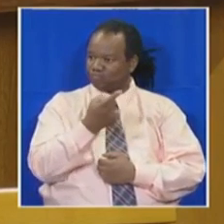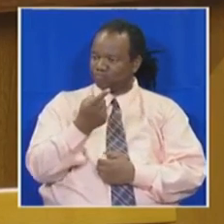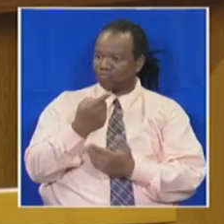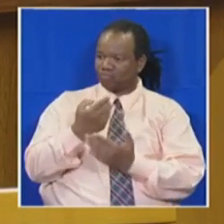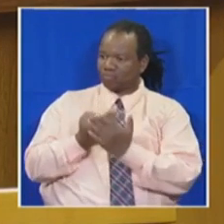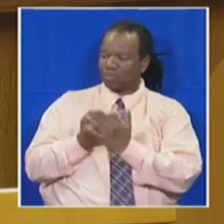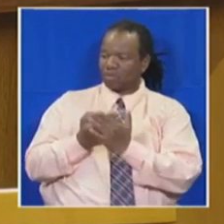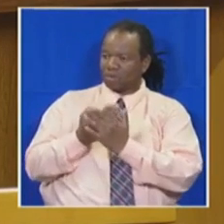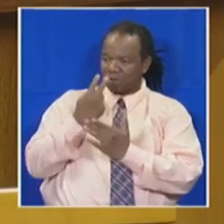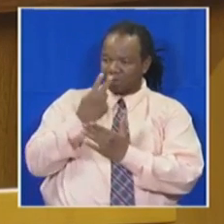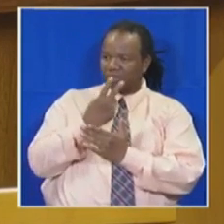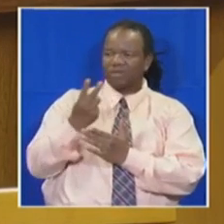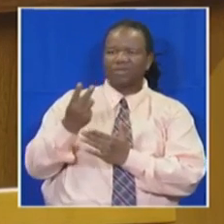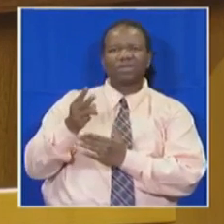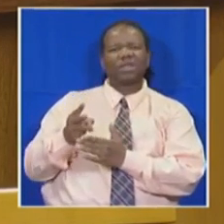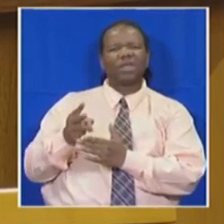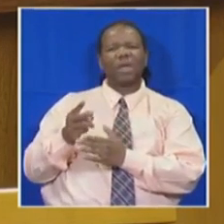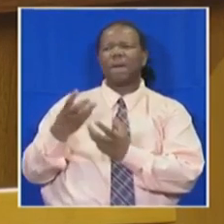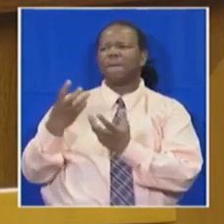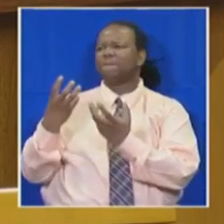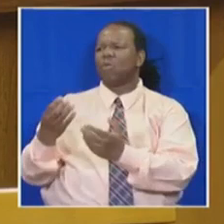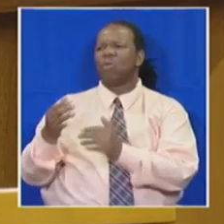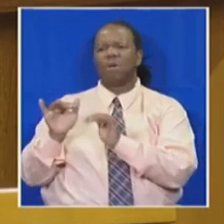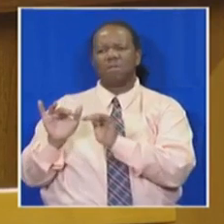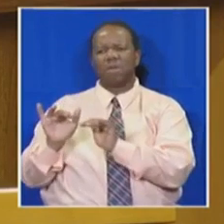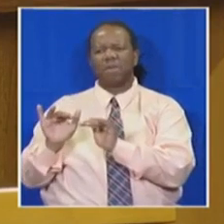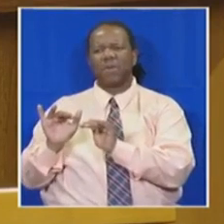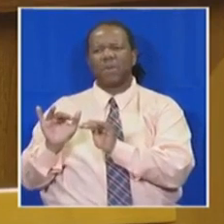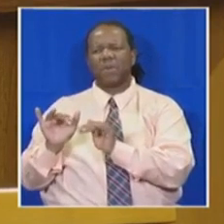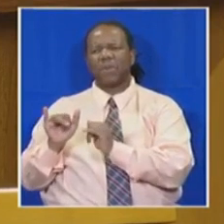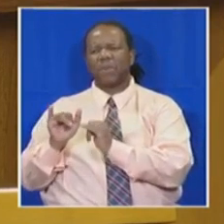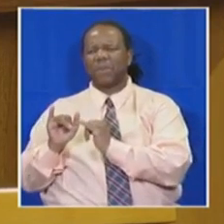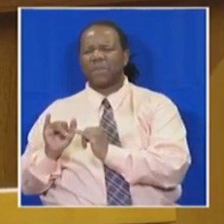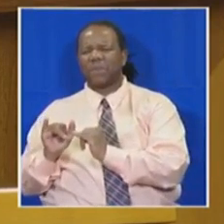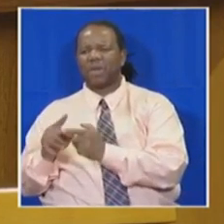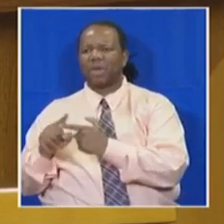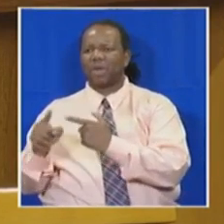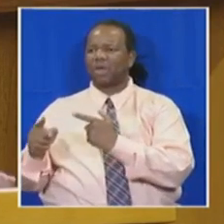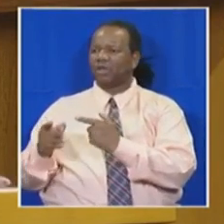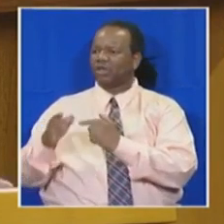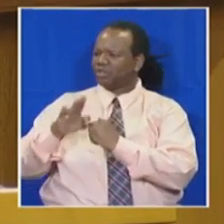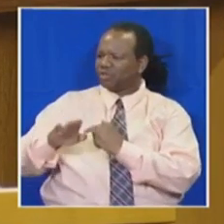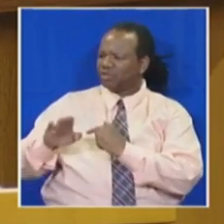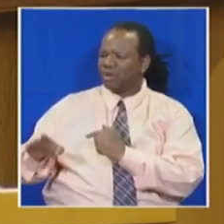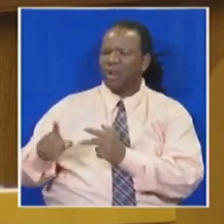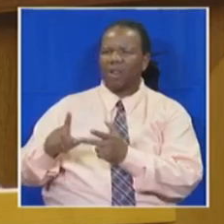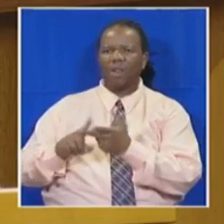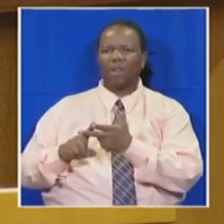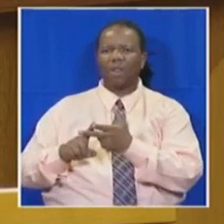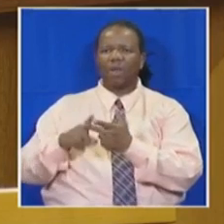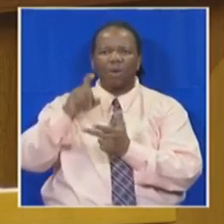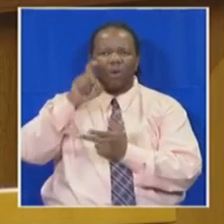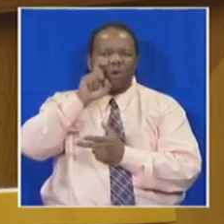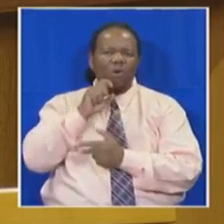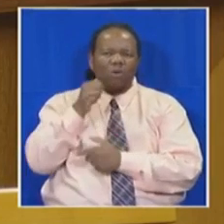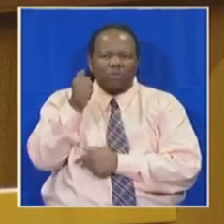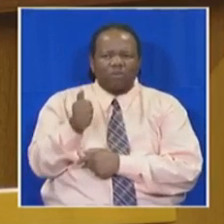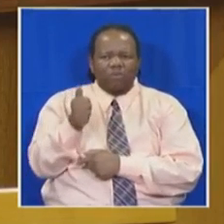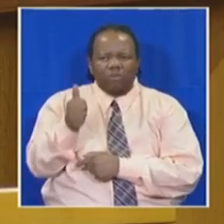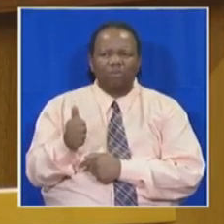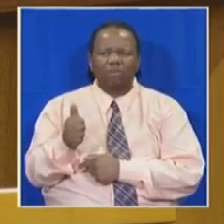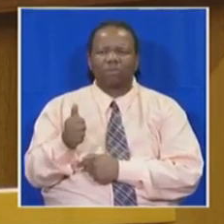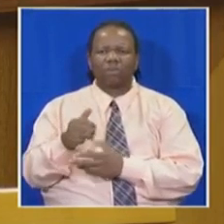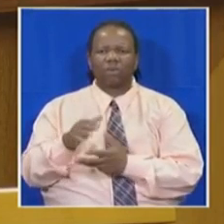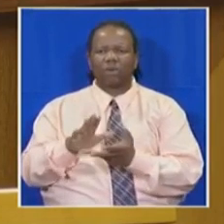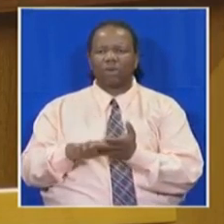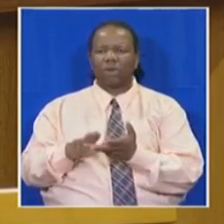okuphakathi kwabo okukhona abantwana nabantu abadala nabantu abakhubazekile. Indlela uhulumeni kaKhongolose abaphethe